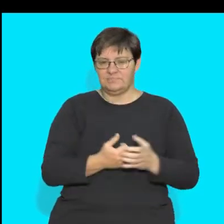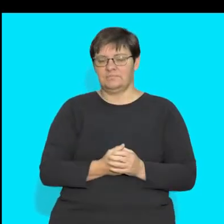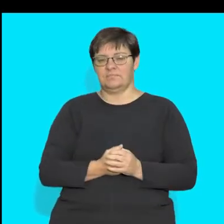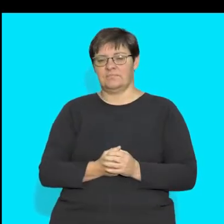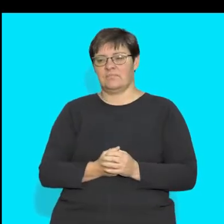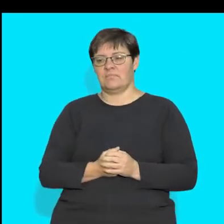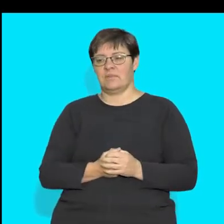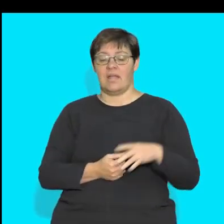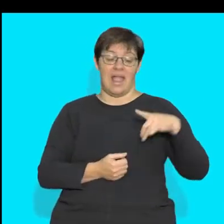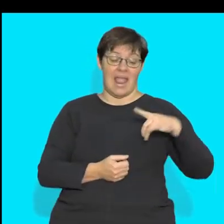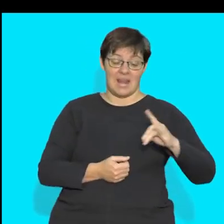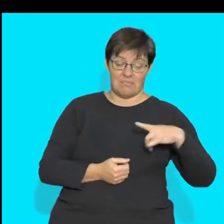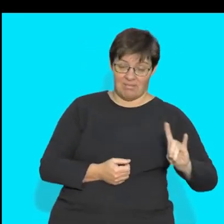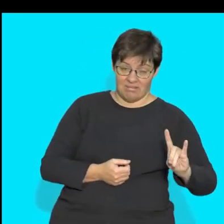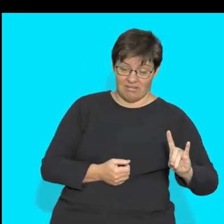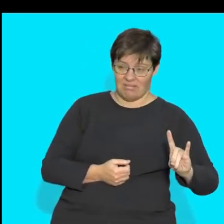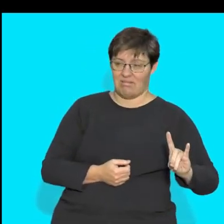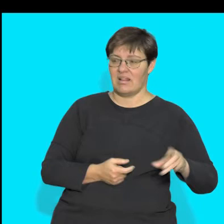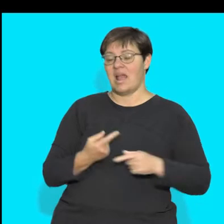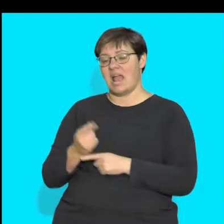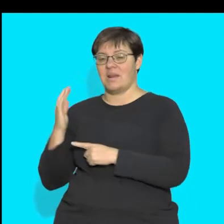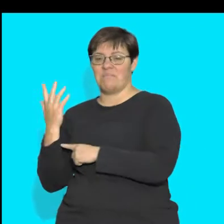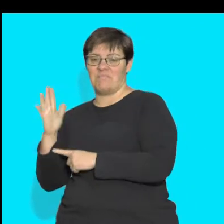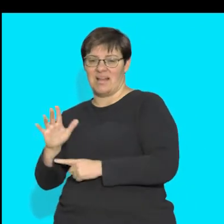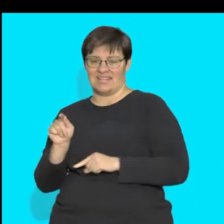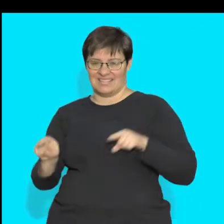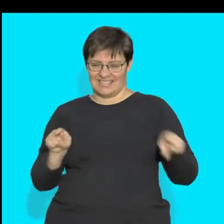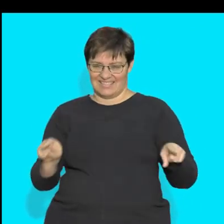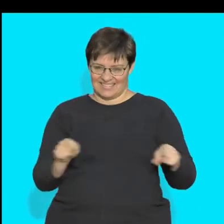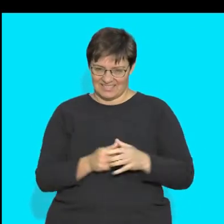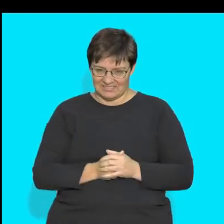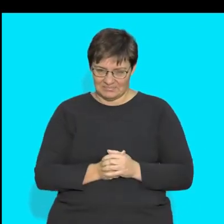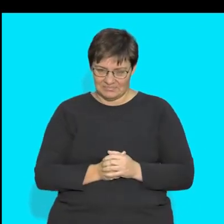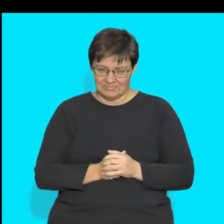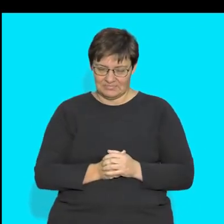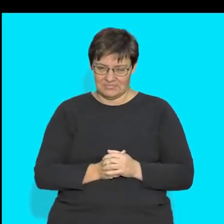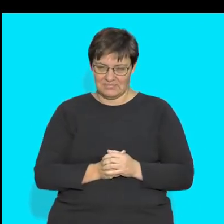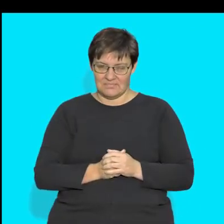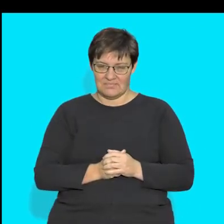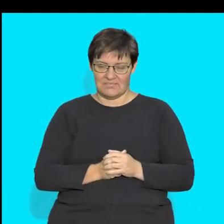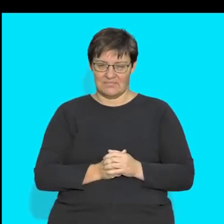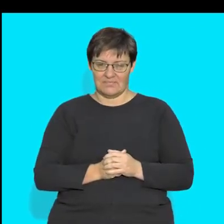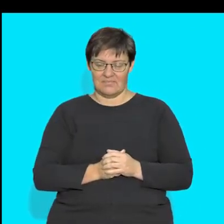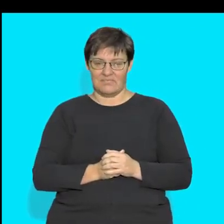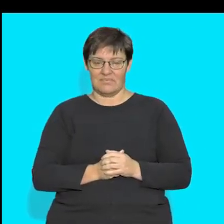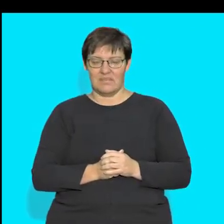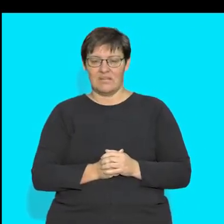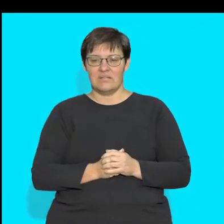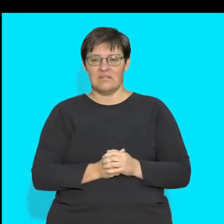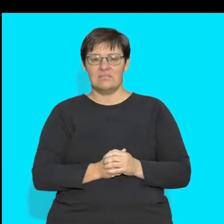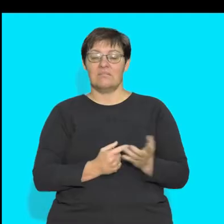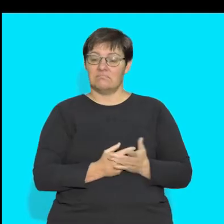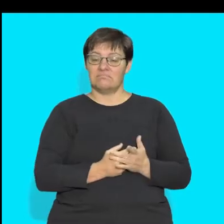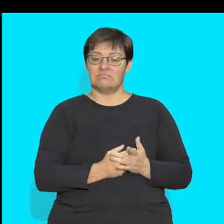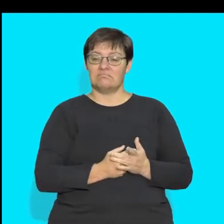into an animal cell and a plant cell. So we're going to find